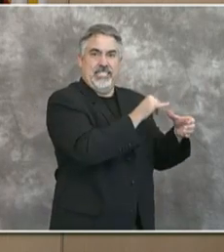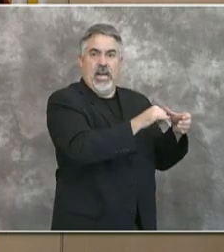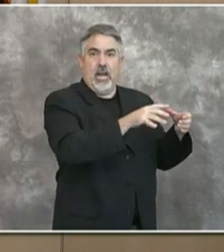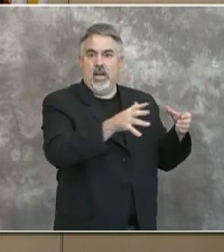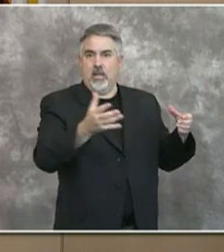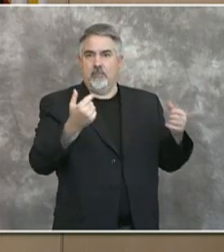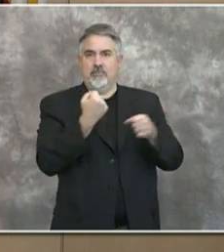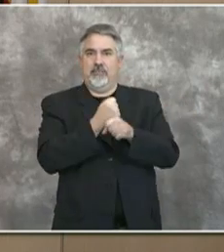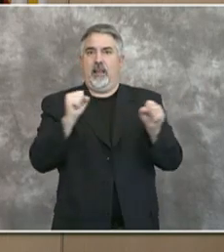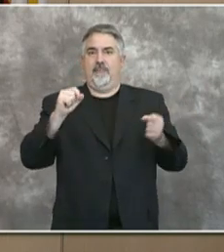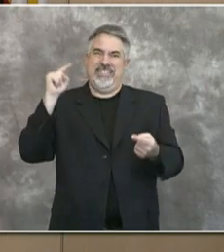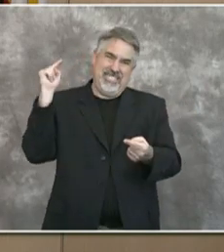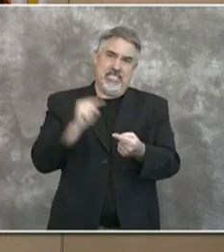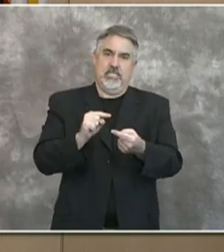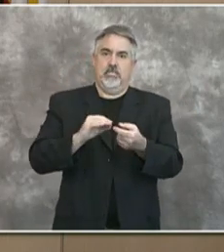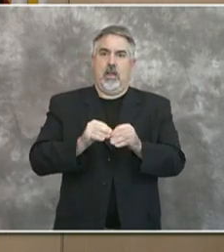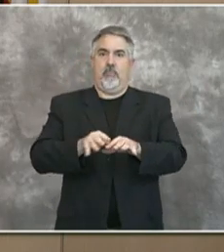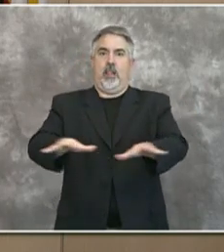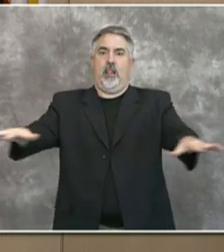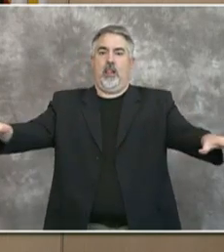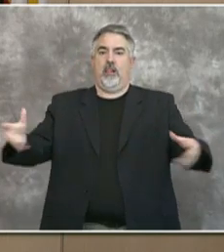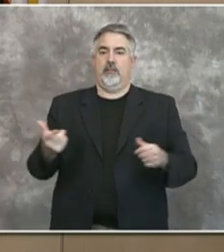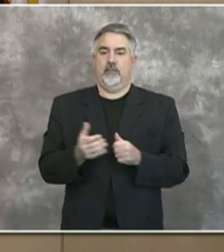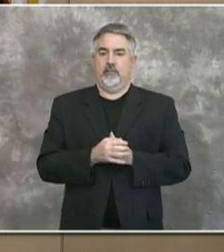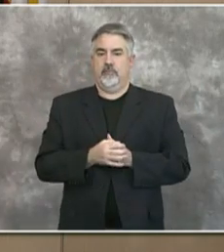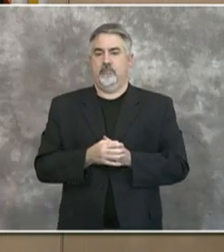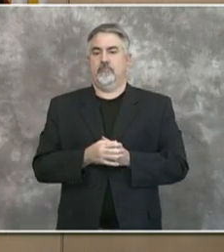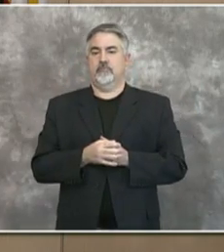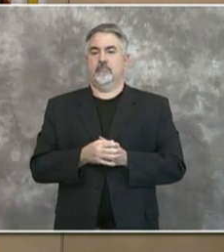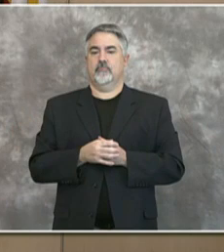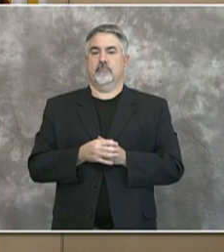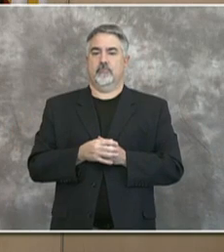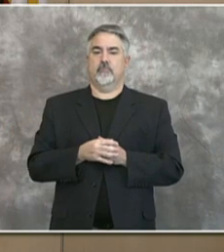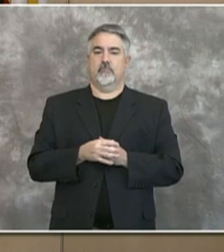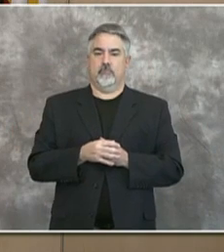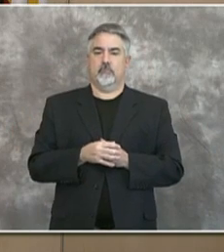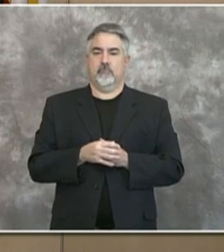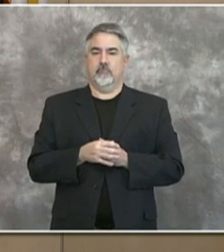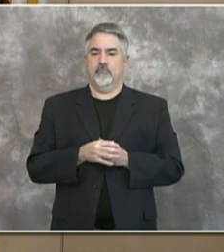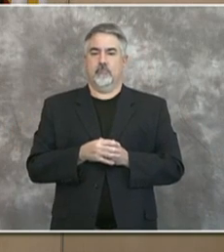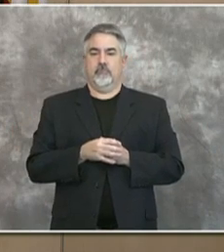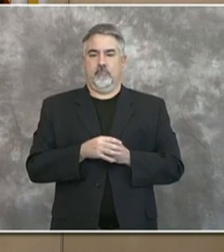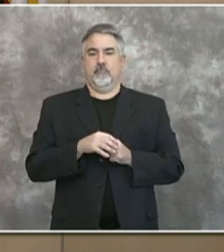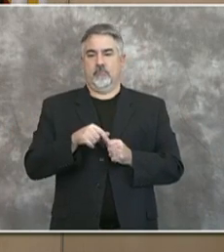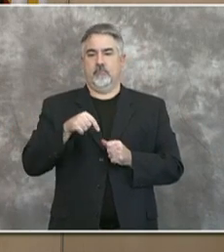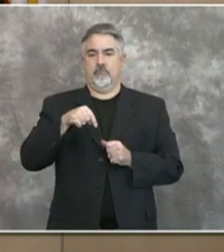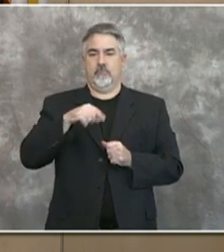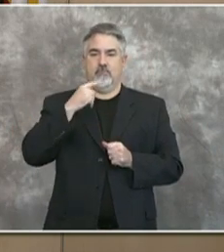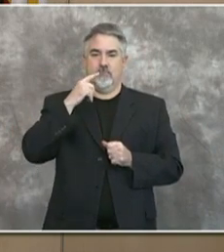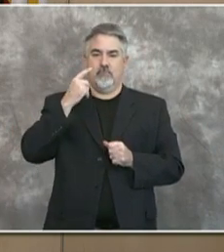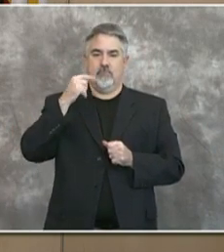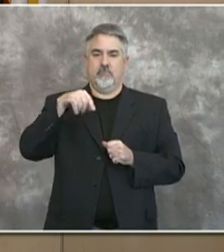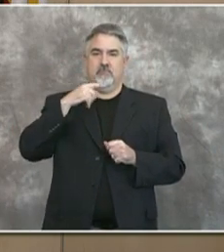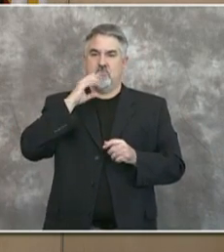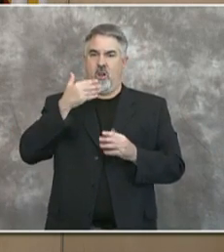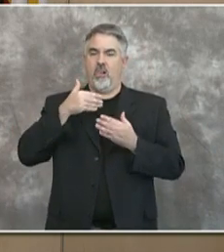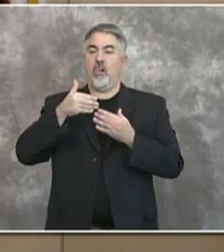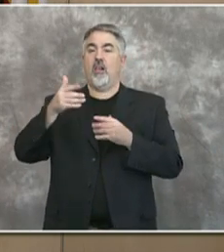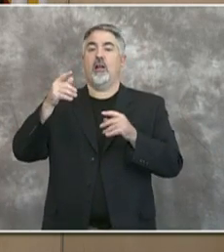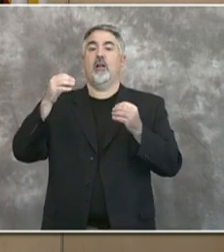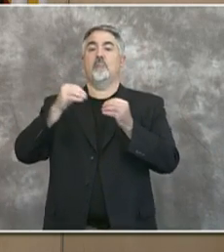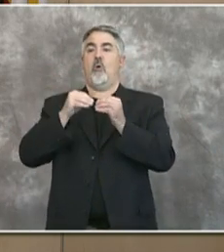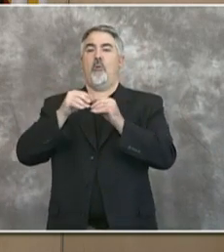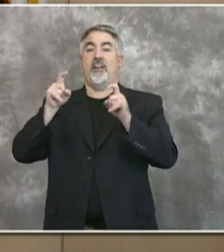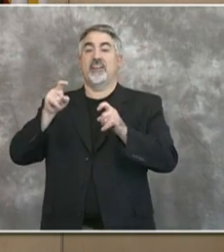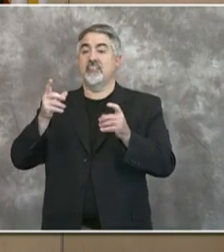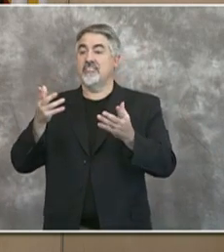the percentage of the positive will be a smaller proportion of all of those tested in any one given day. Okay. And